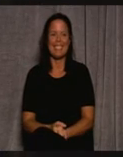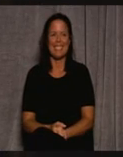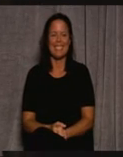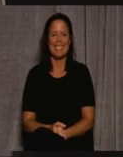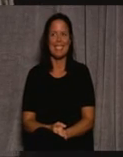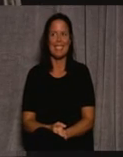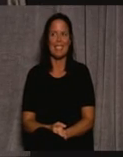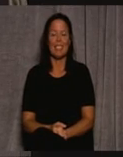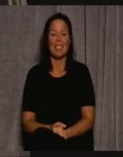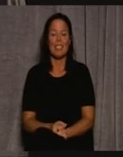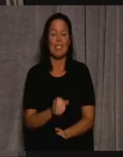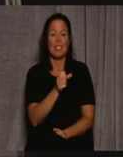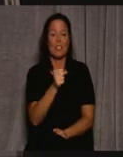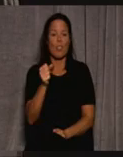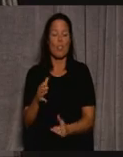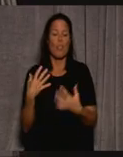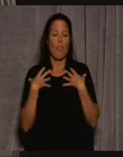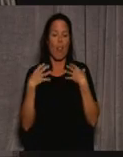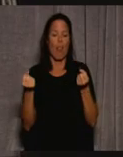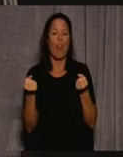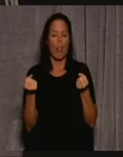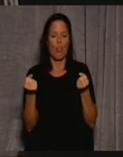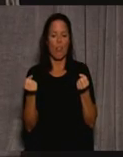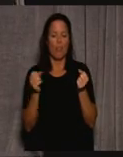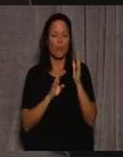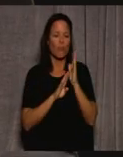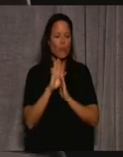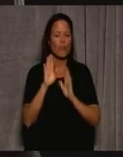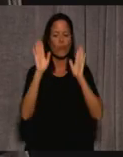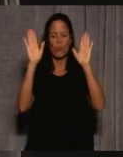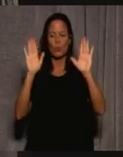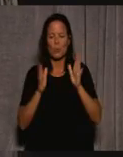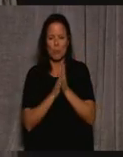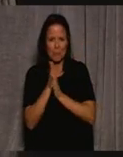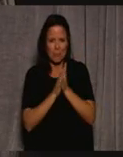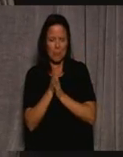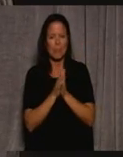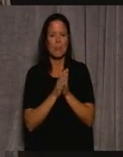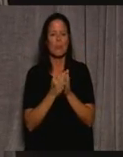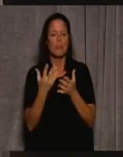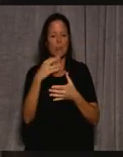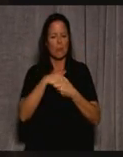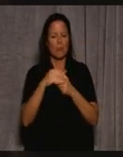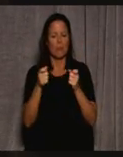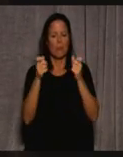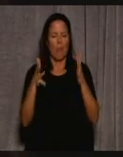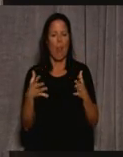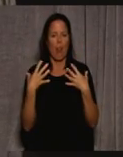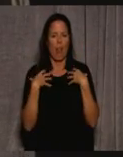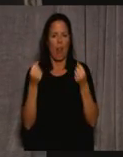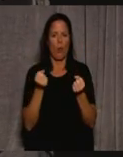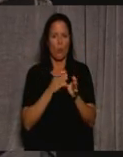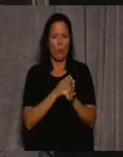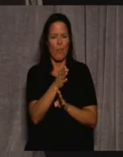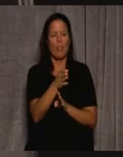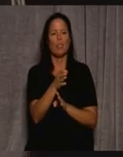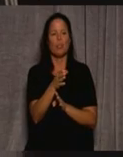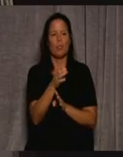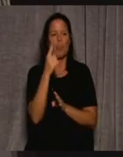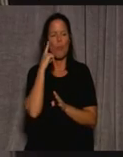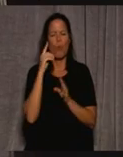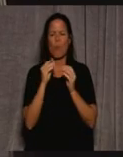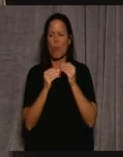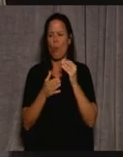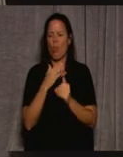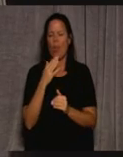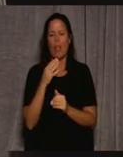The Chancellor of the Health Professions Division has been an active part of the university administration and the Health Professions Divisions for more